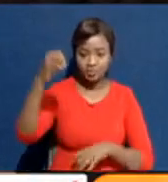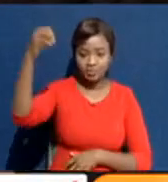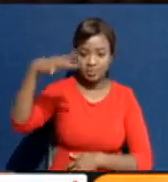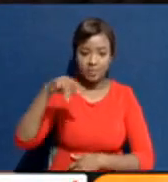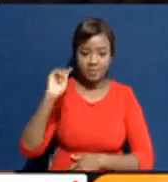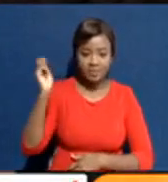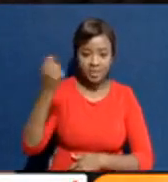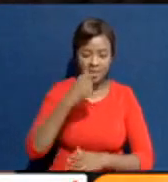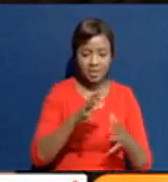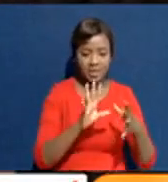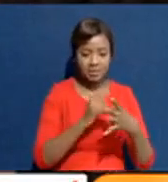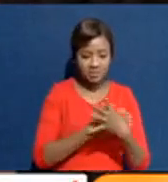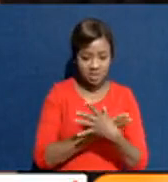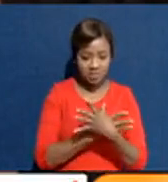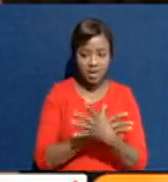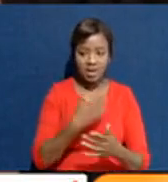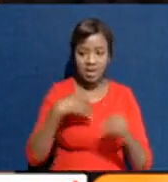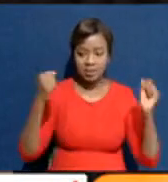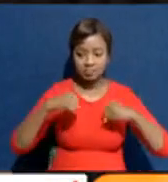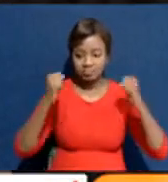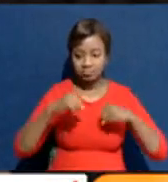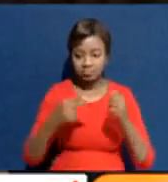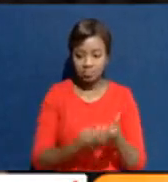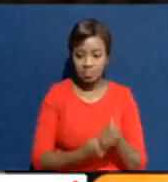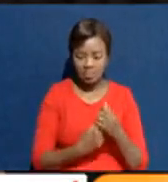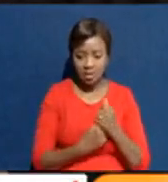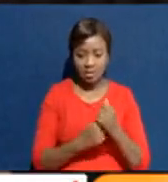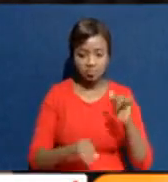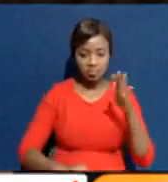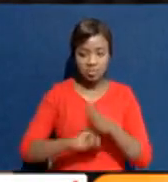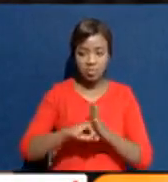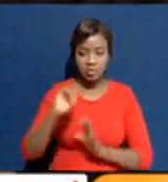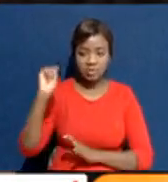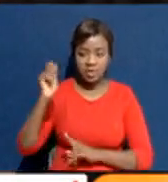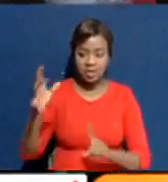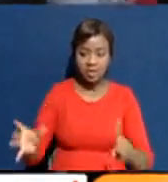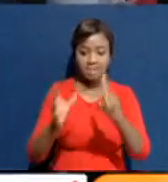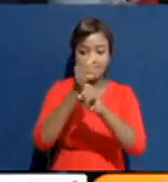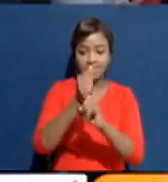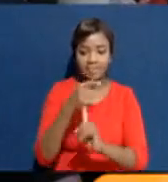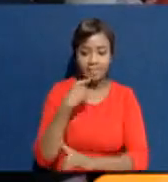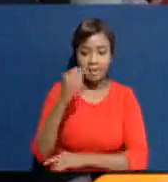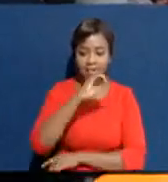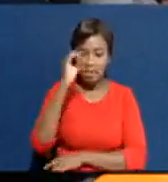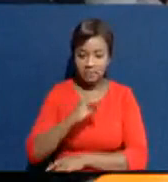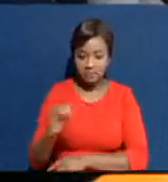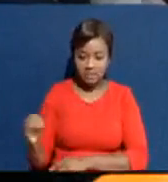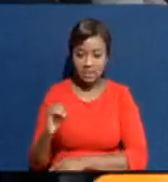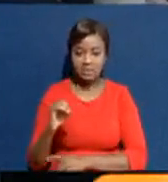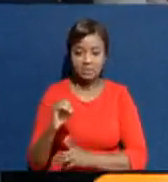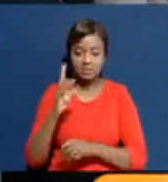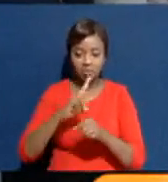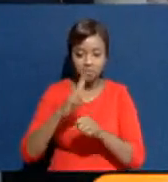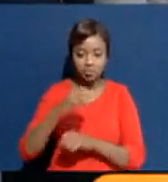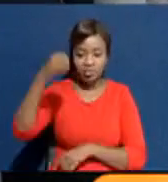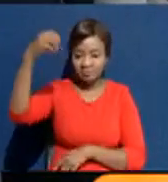a climate and development partnership. Support Kenya in reaching 100% renewable energy supplies and also